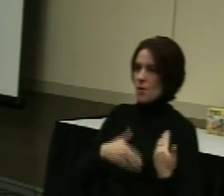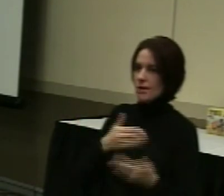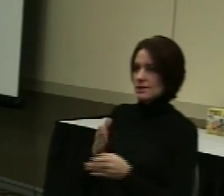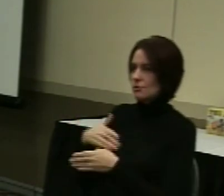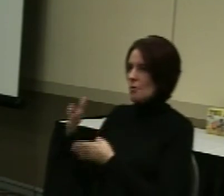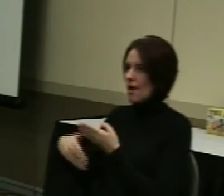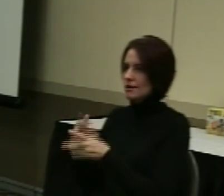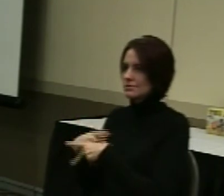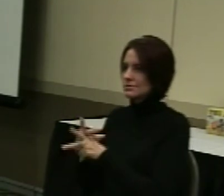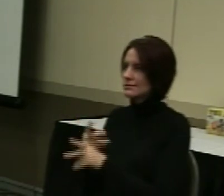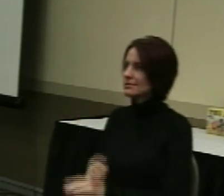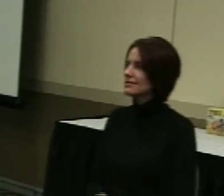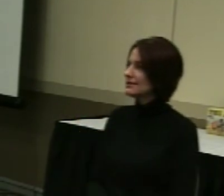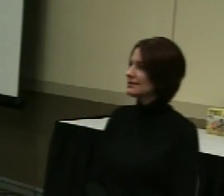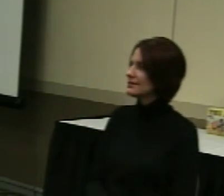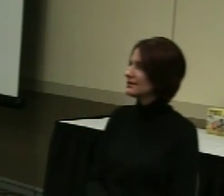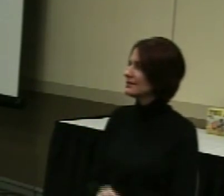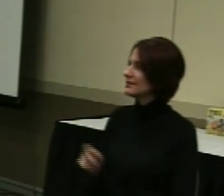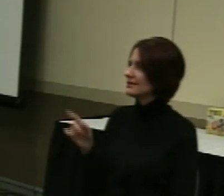product.